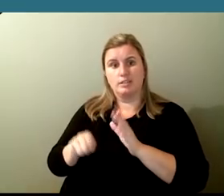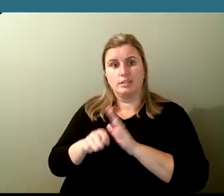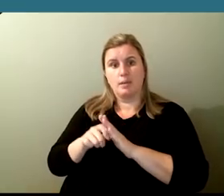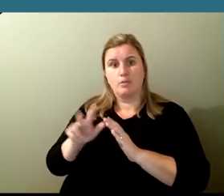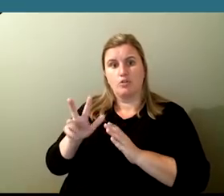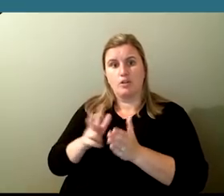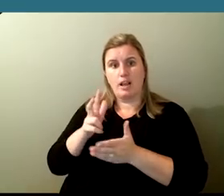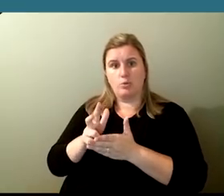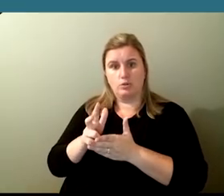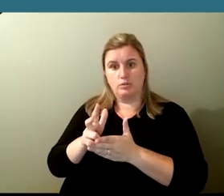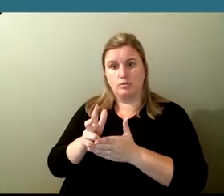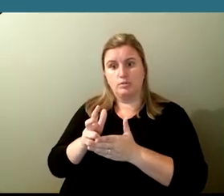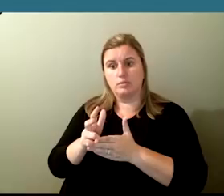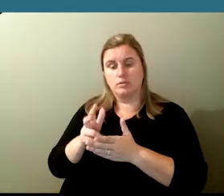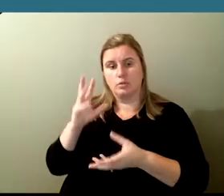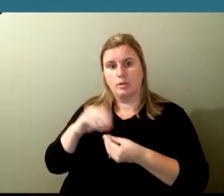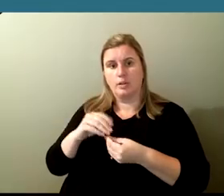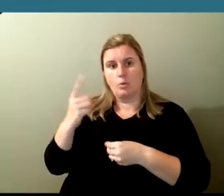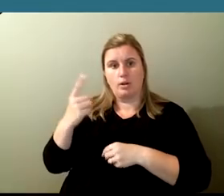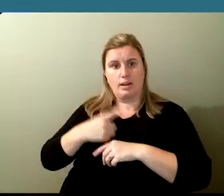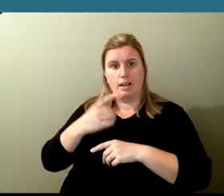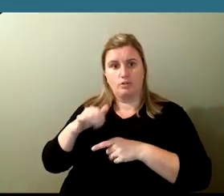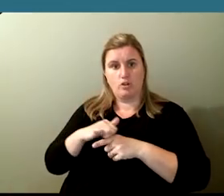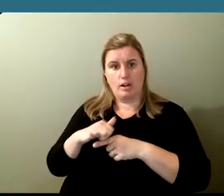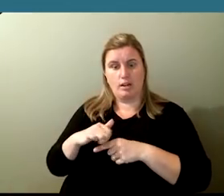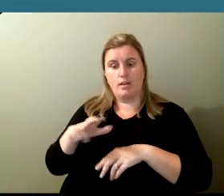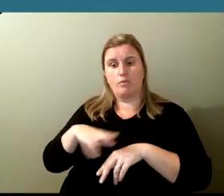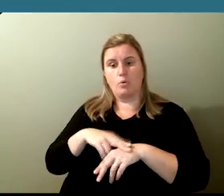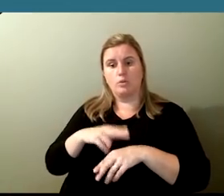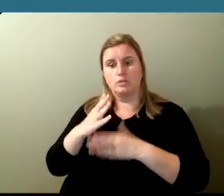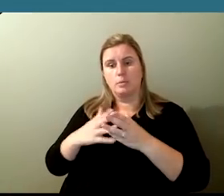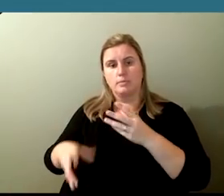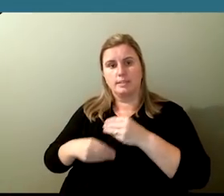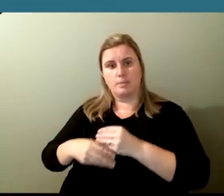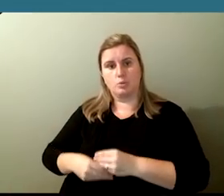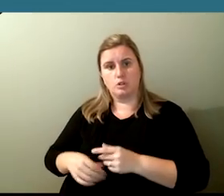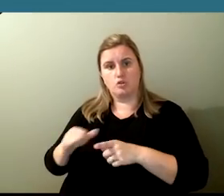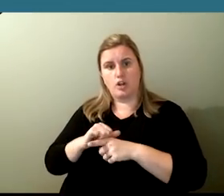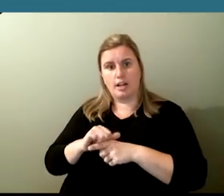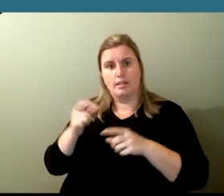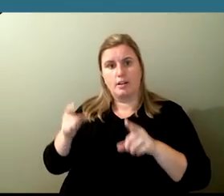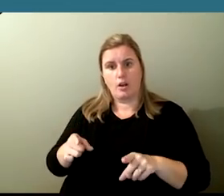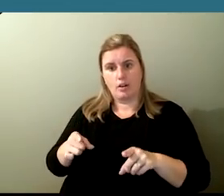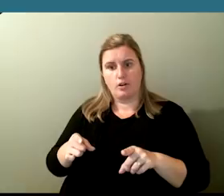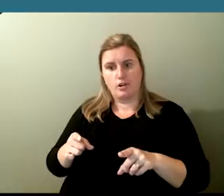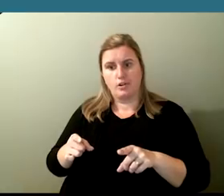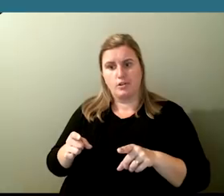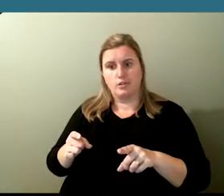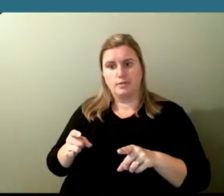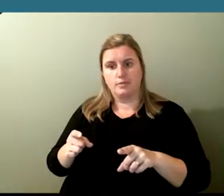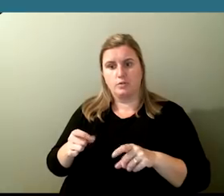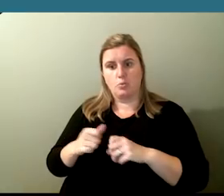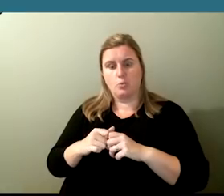hours within a training day. Of course, there was subsequent training that occurred on